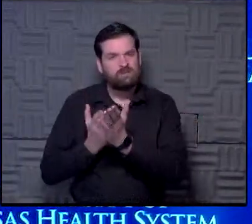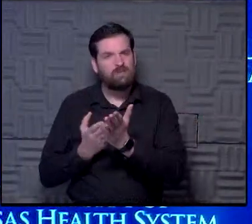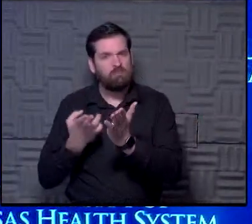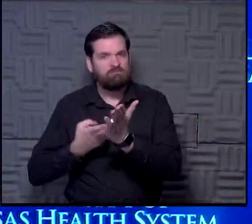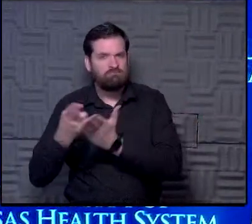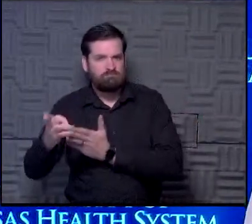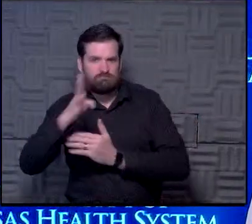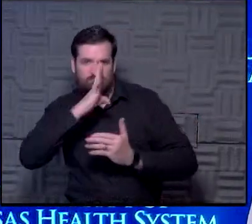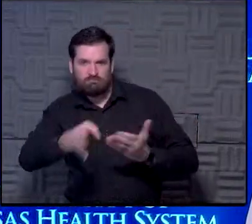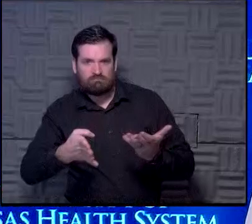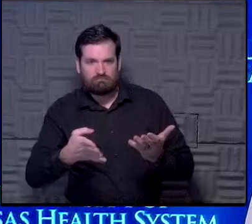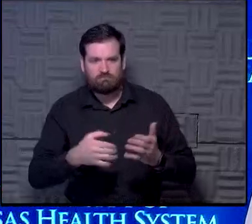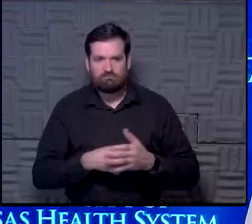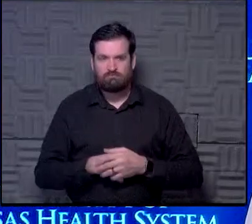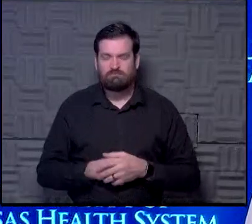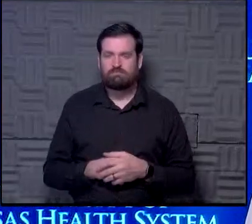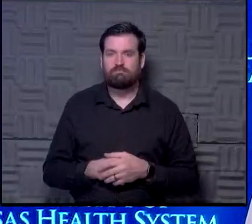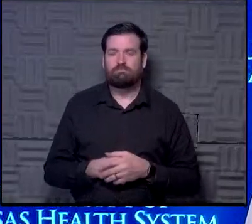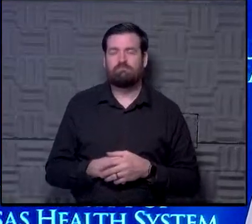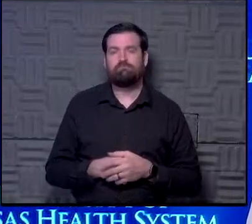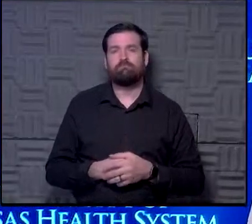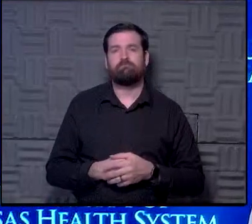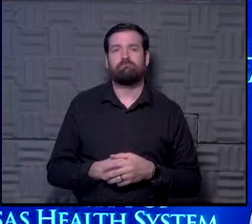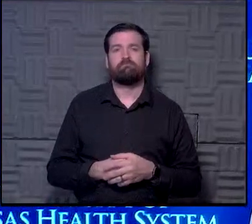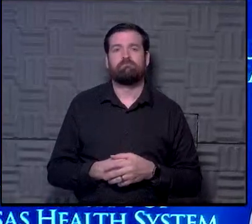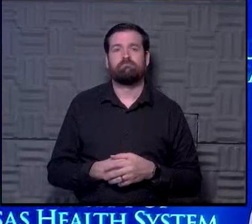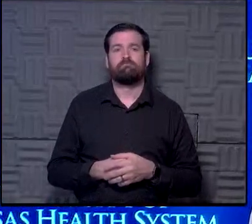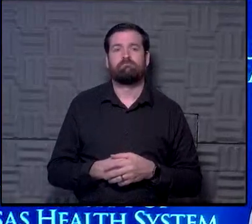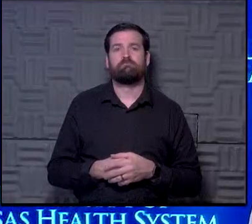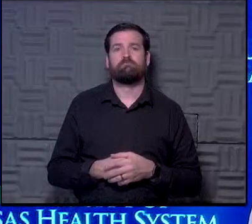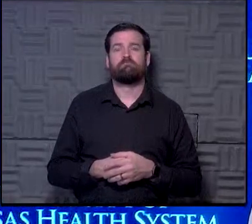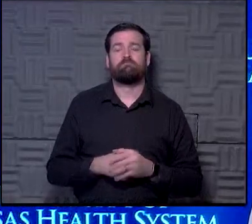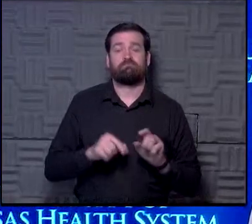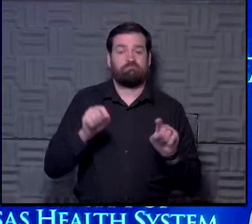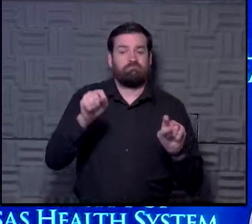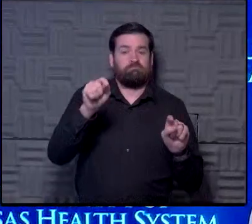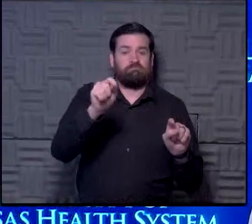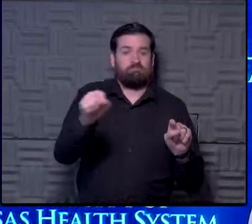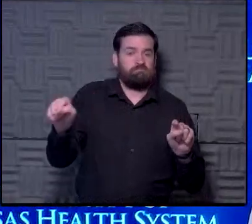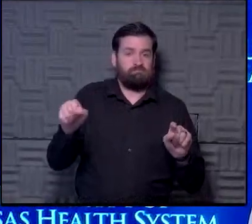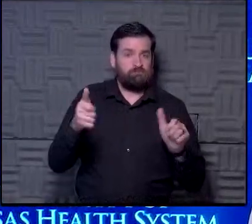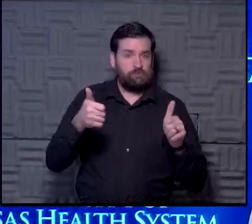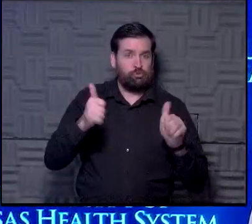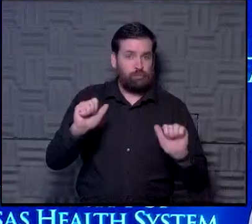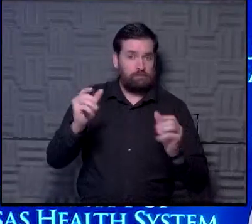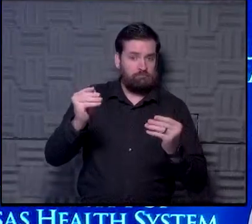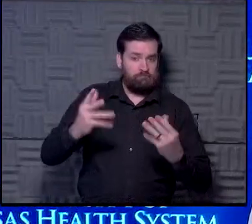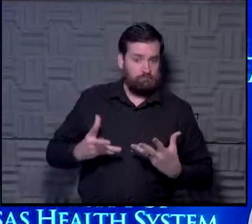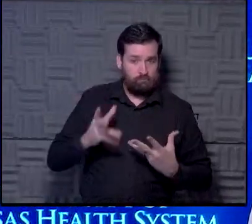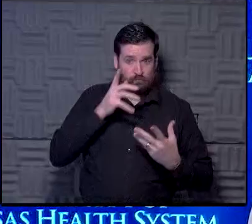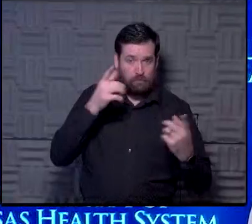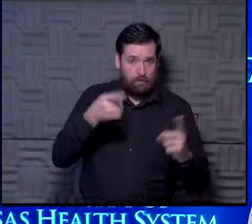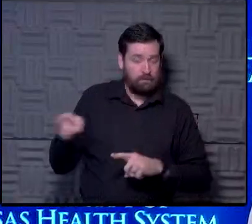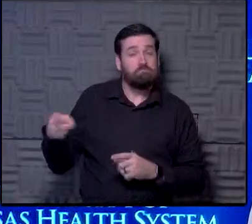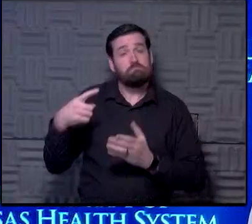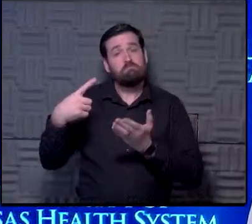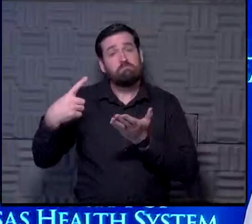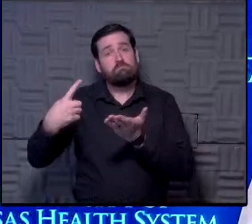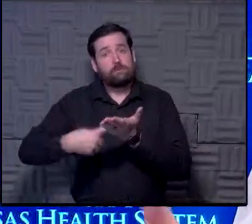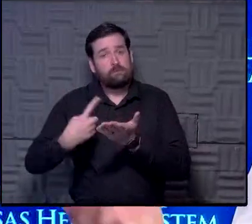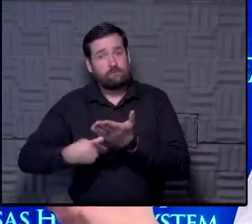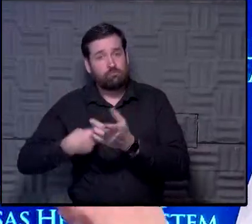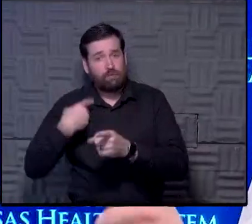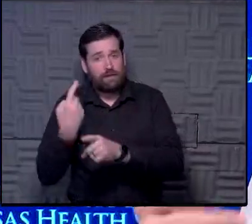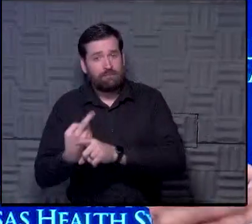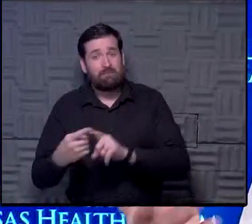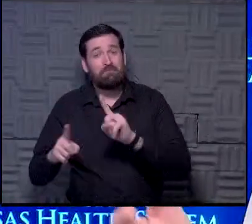and straightforward with us. And I think there are those who have tried to tell us what was going to happen. And sometimes they were right, but again, when you're